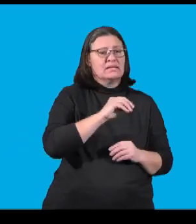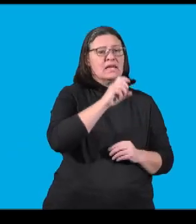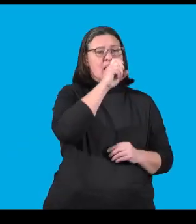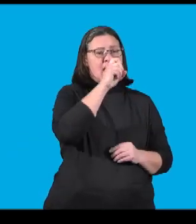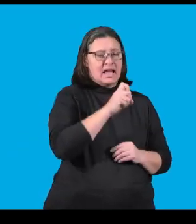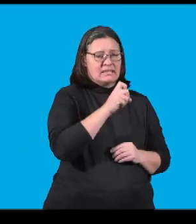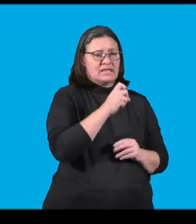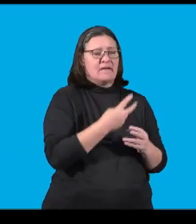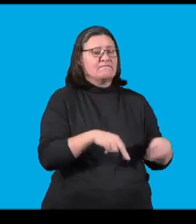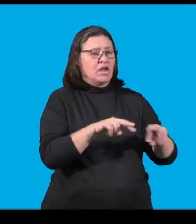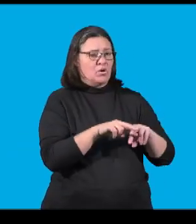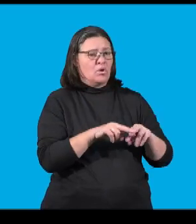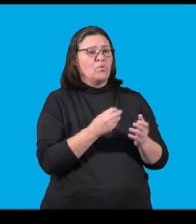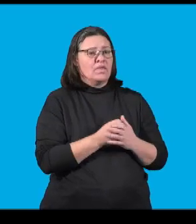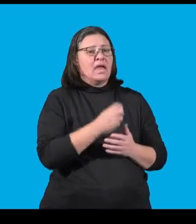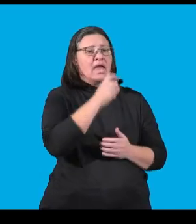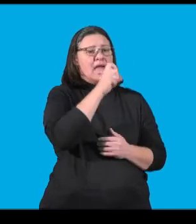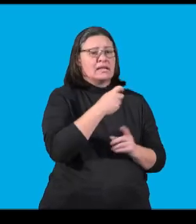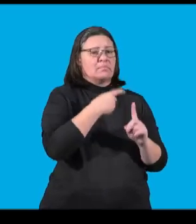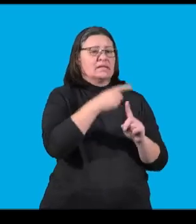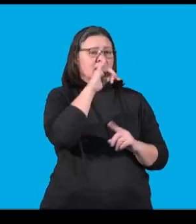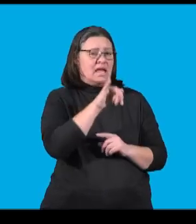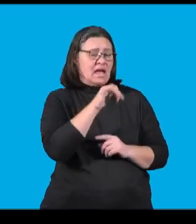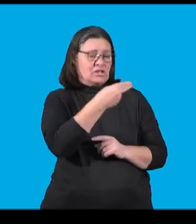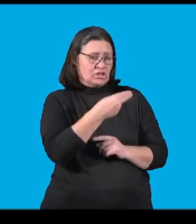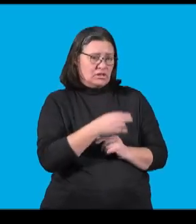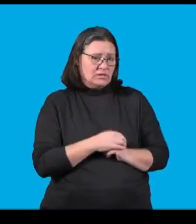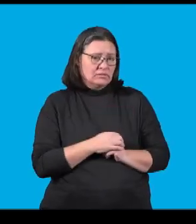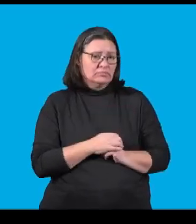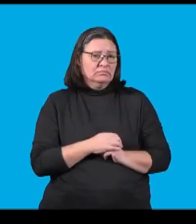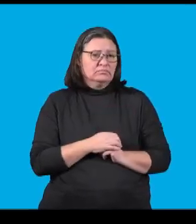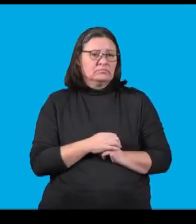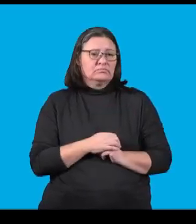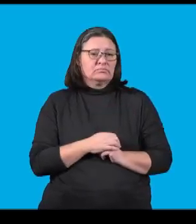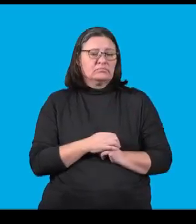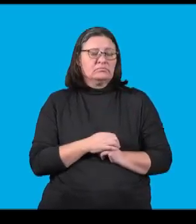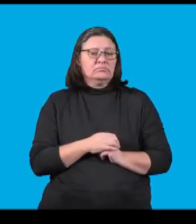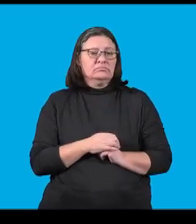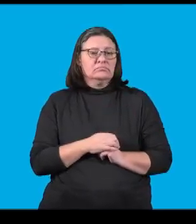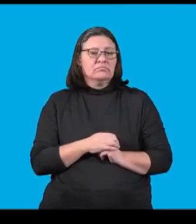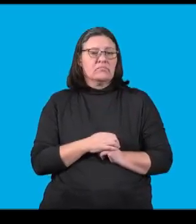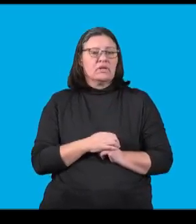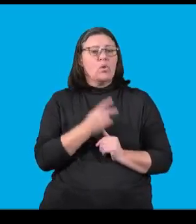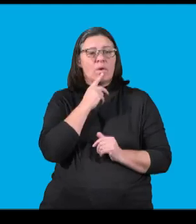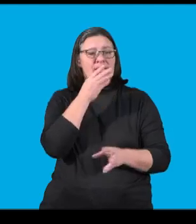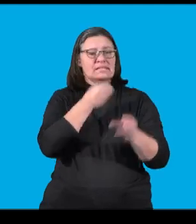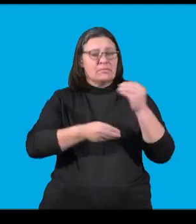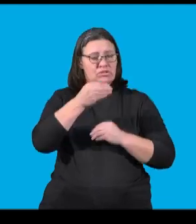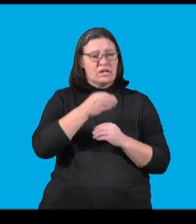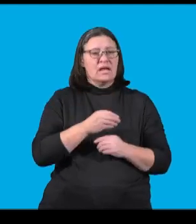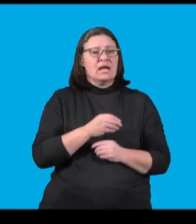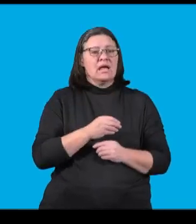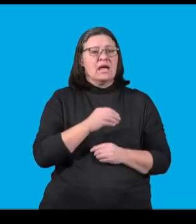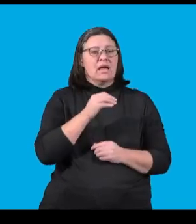x, you're replacing the value of x with x plus h. So you're substituting. You see that concept again from grade 10. We're substituting the